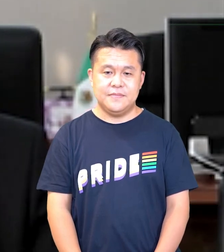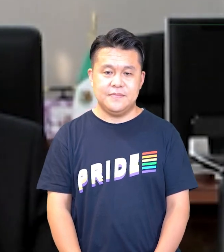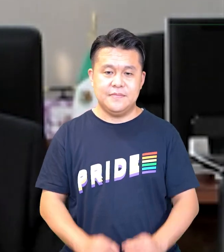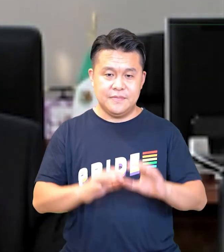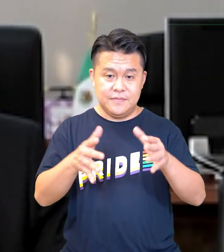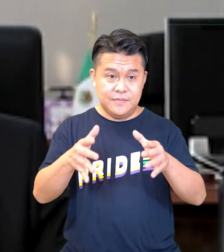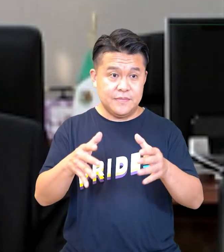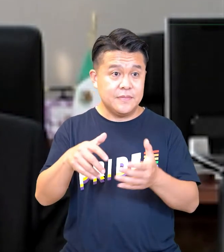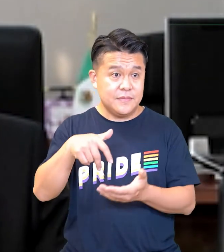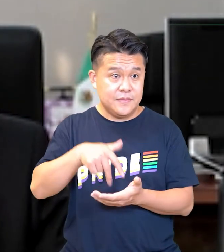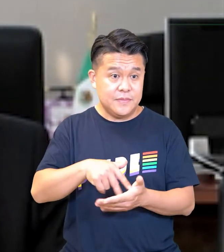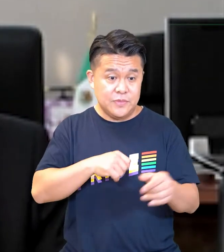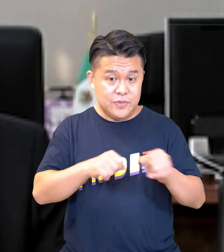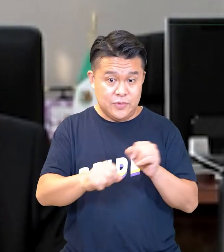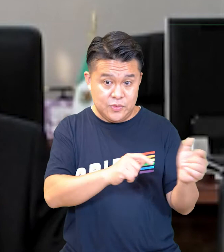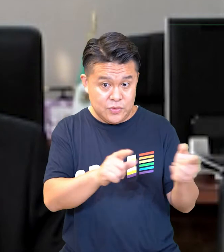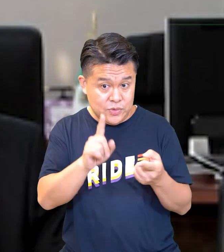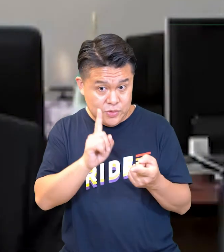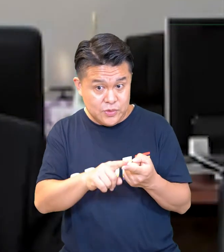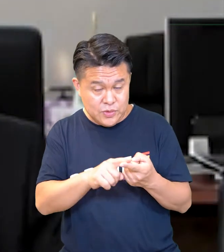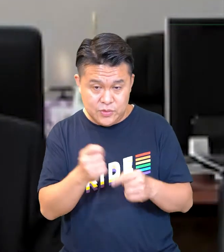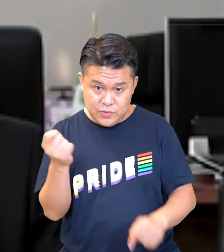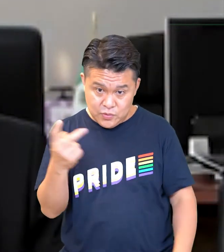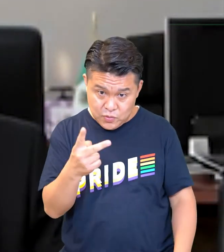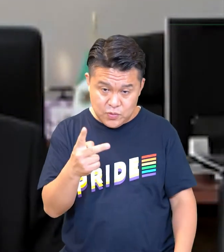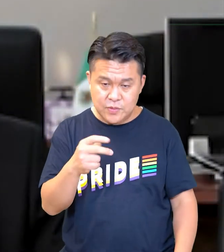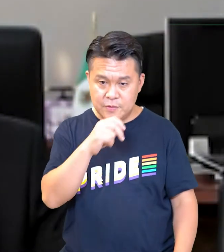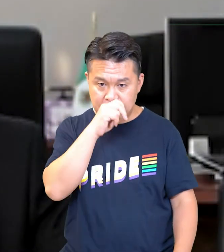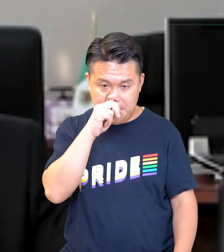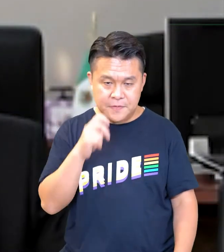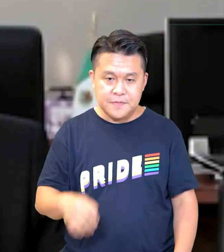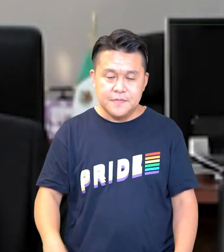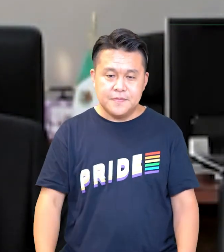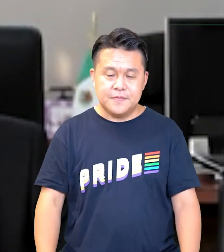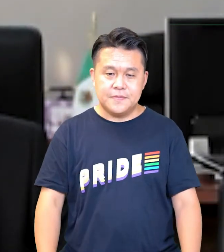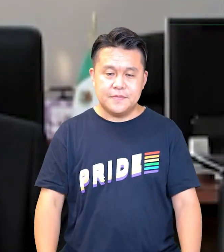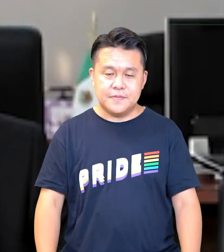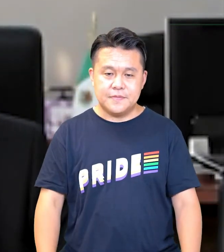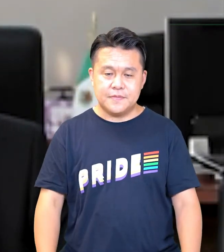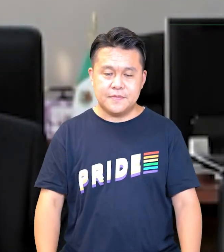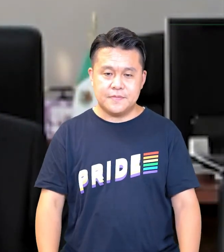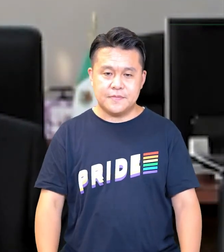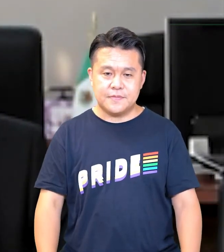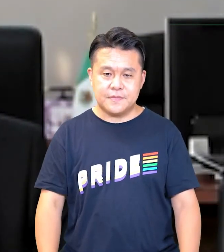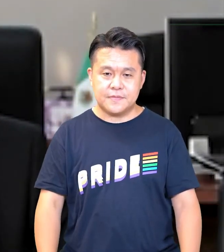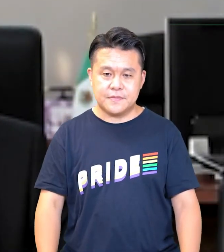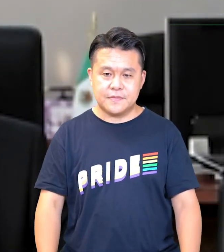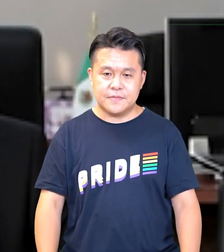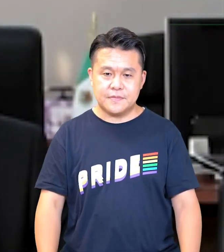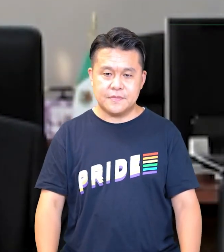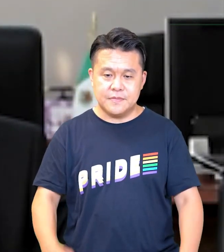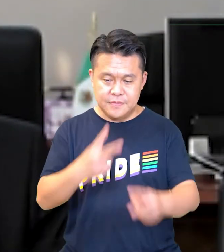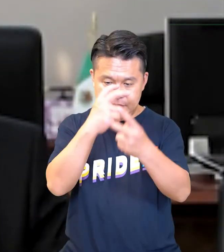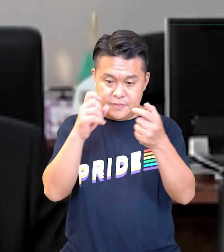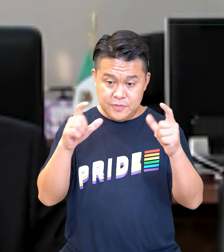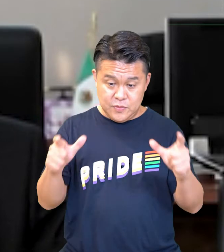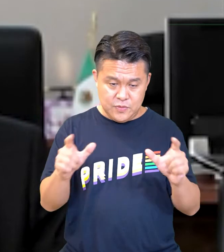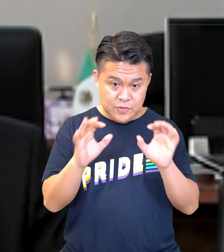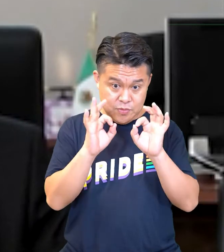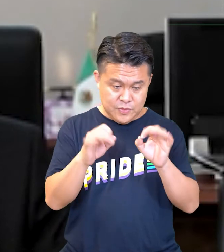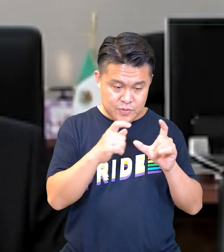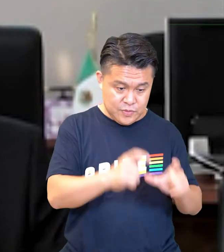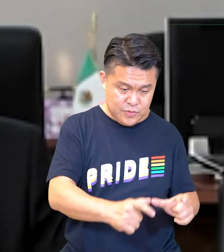In addition to the work made at the national scale, every state in Mexico